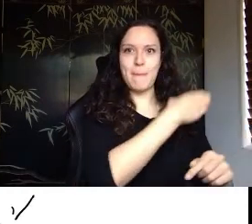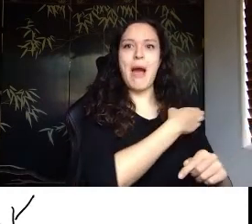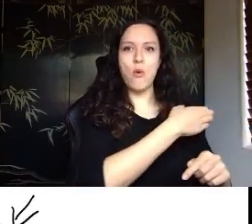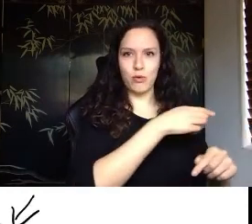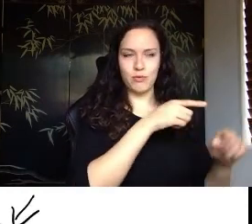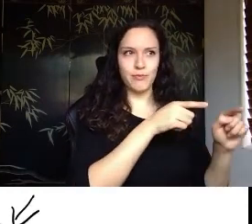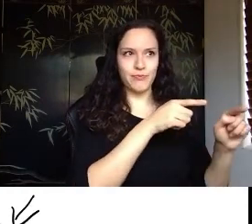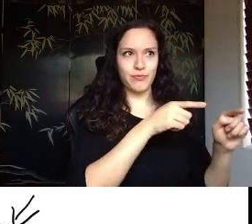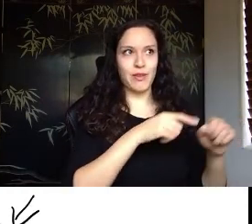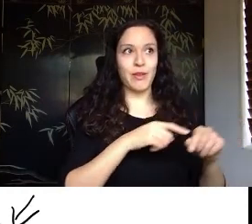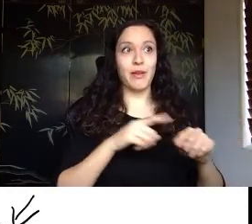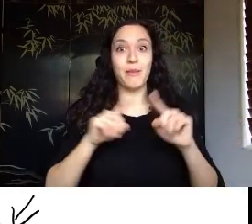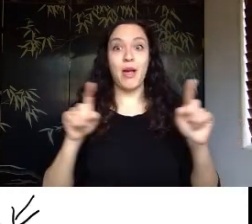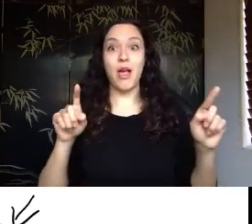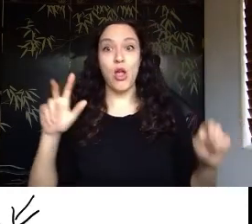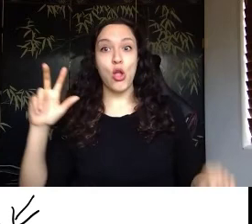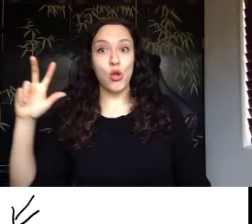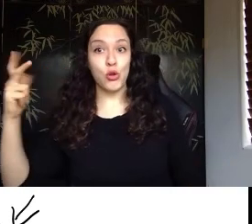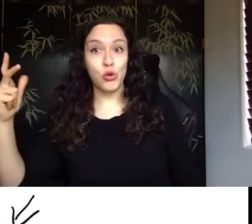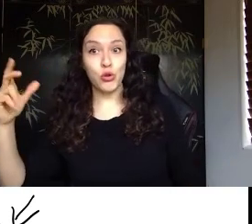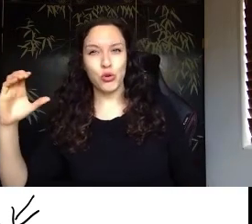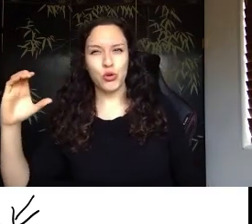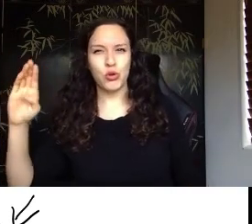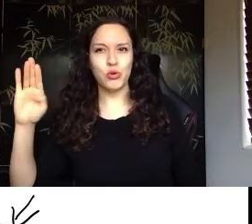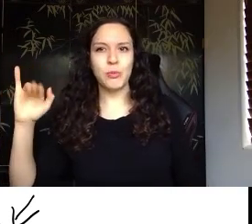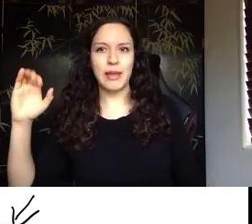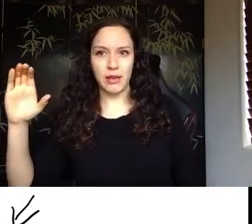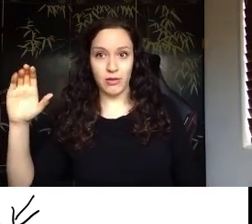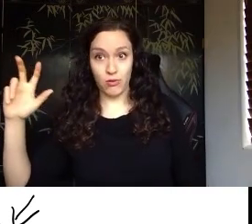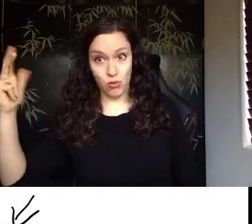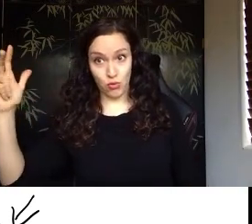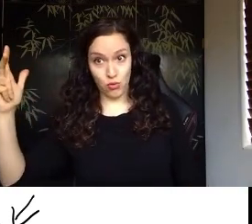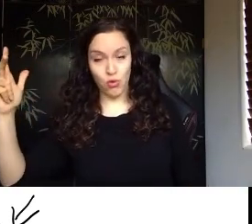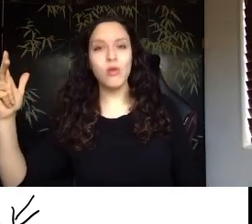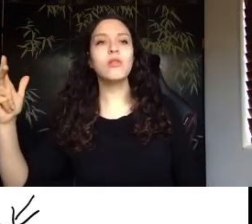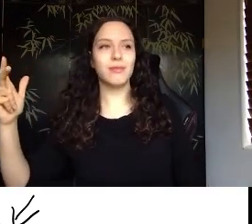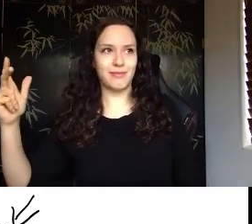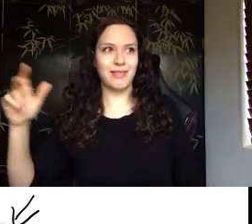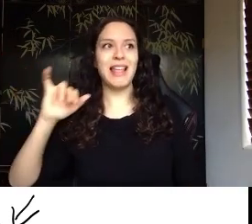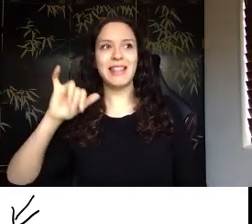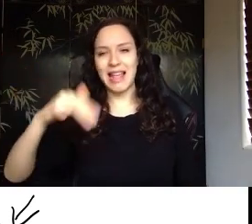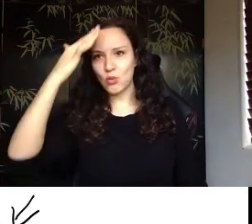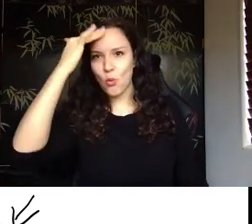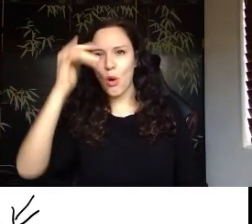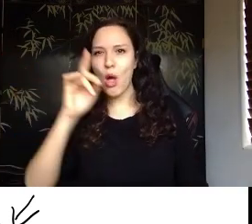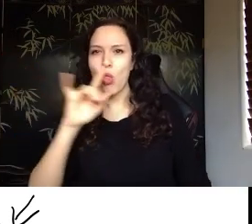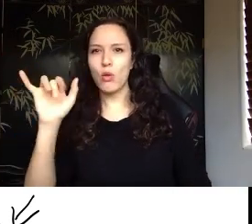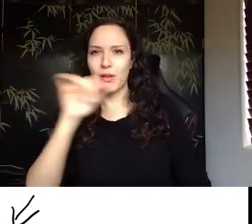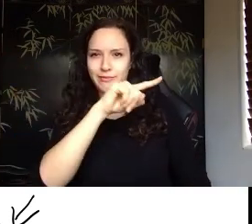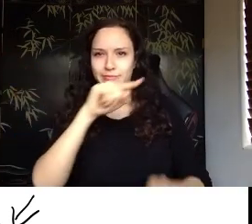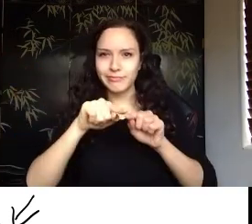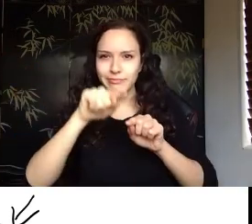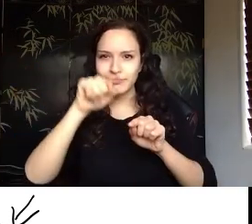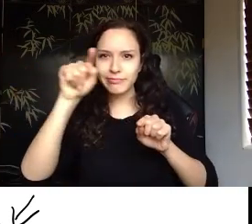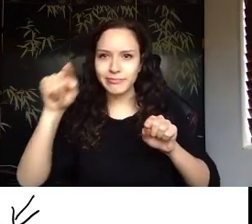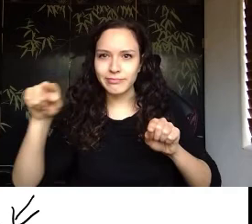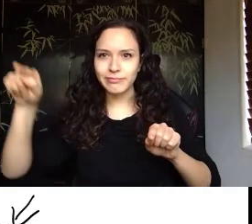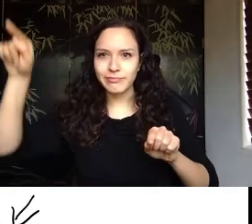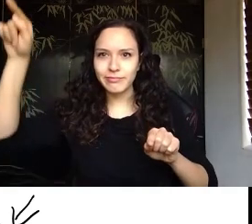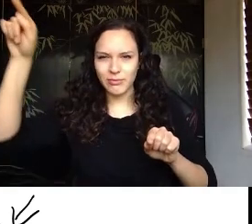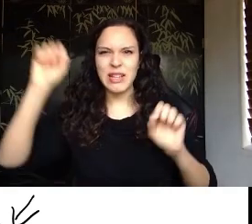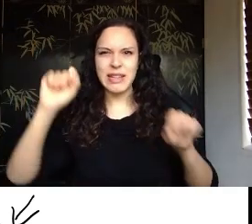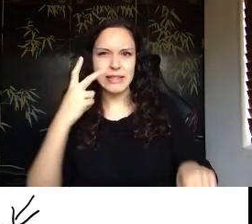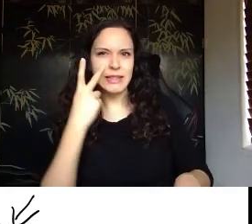But the cubic function is to the third power, so that's why it has this weird little jump in the middle, as you can see.